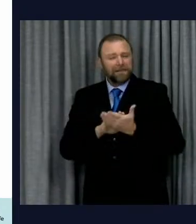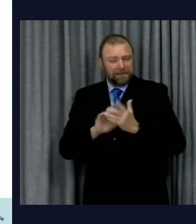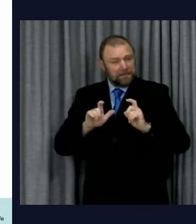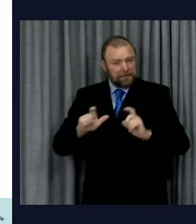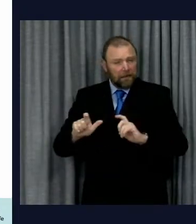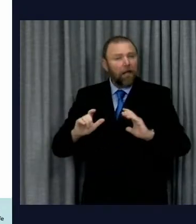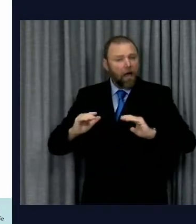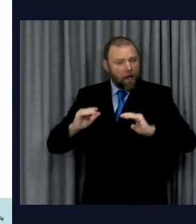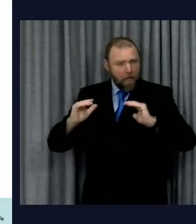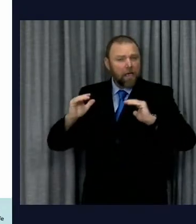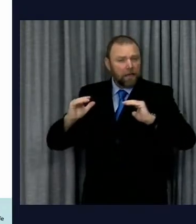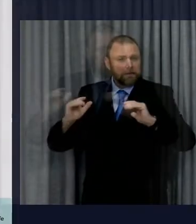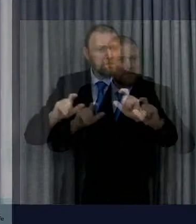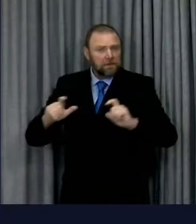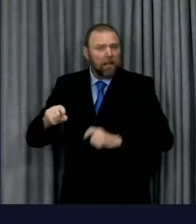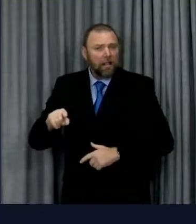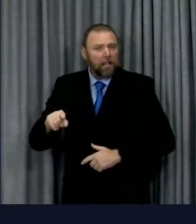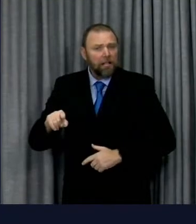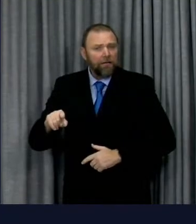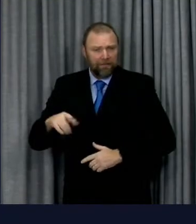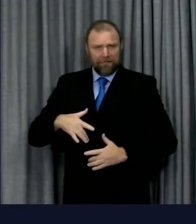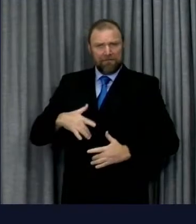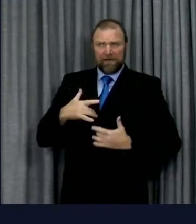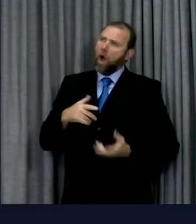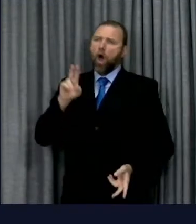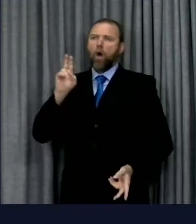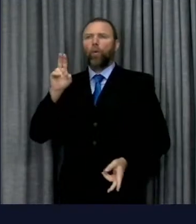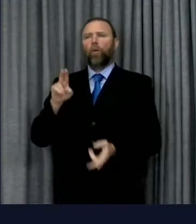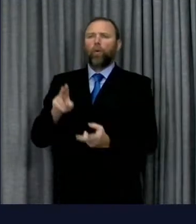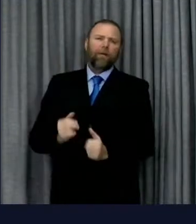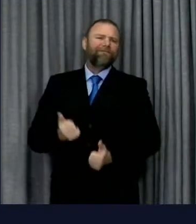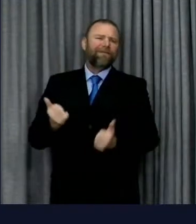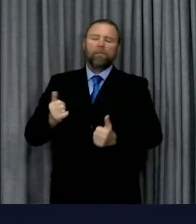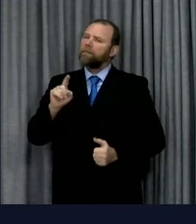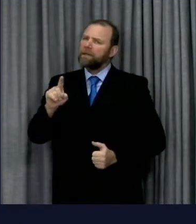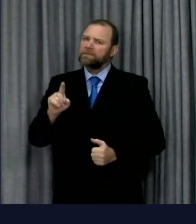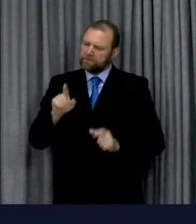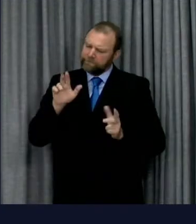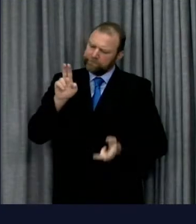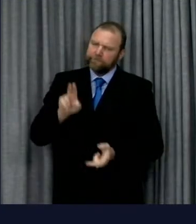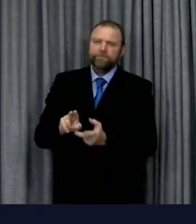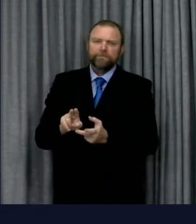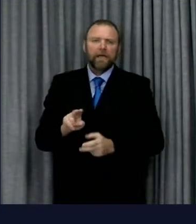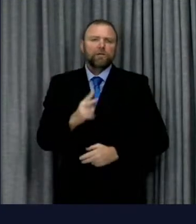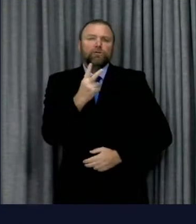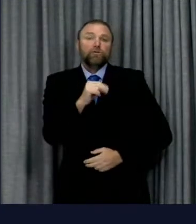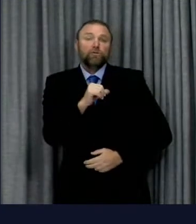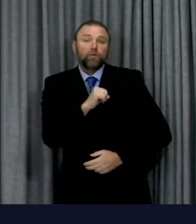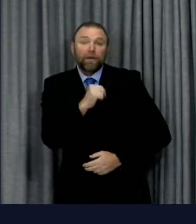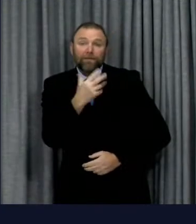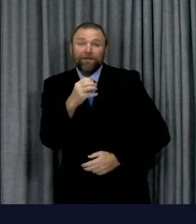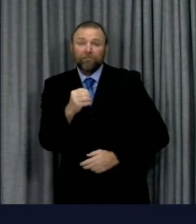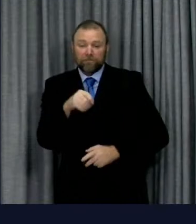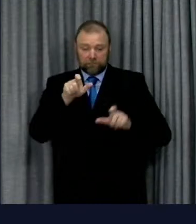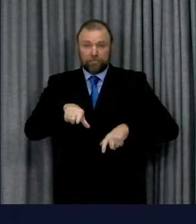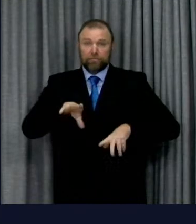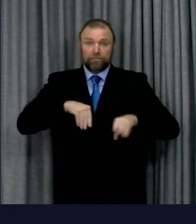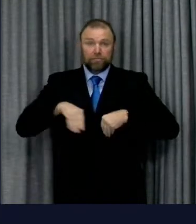levels in our communities. 2,500 people fell ill with it only